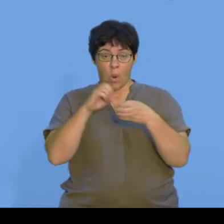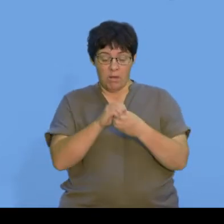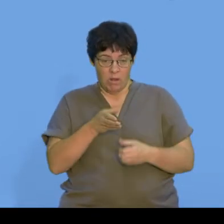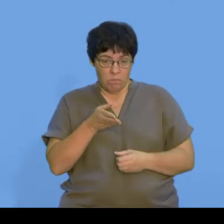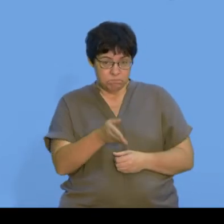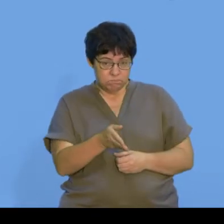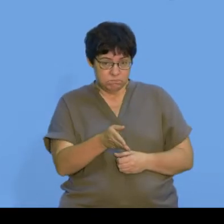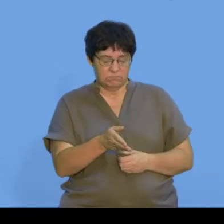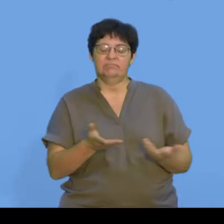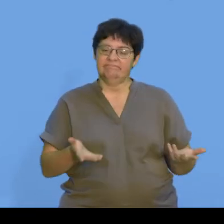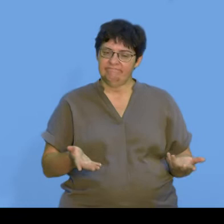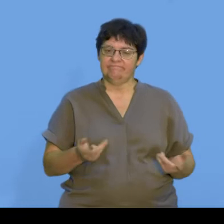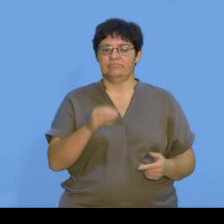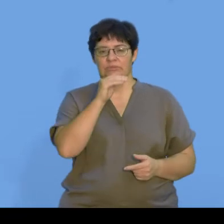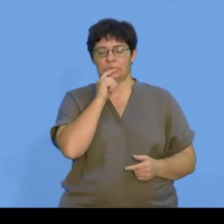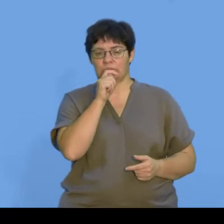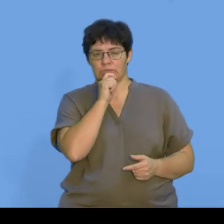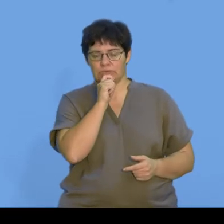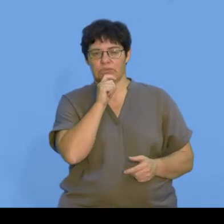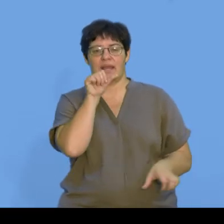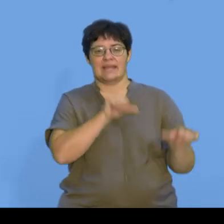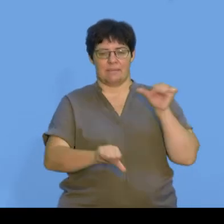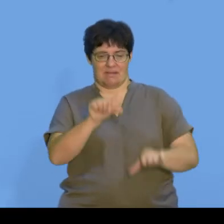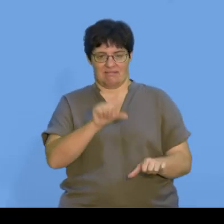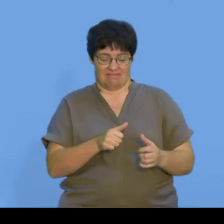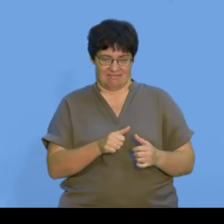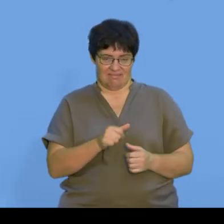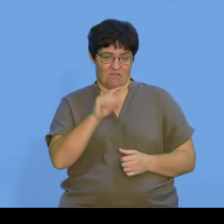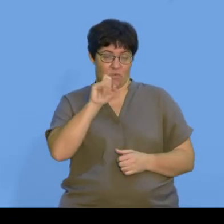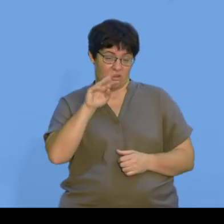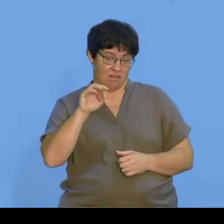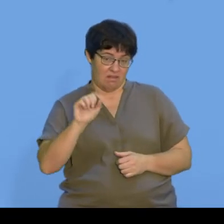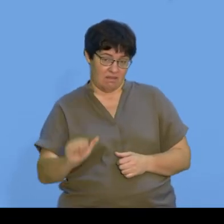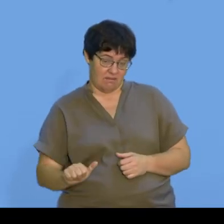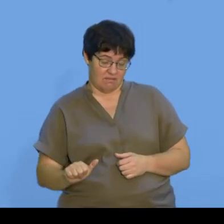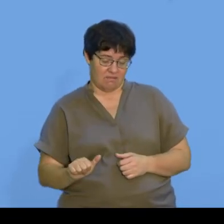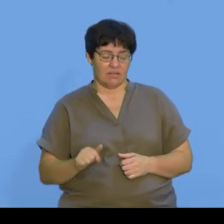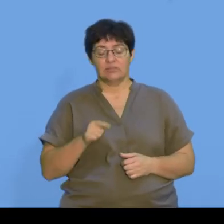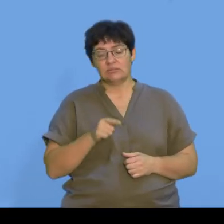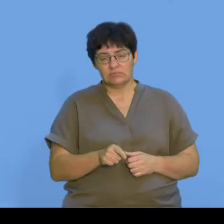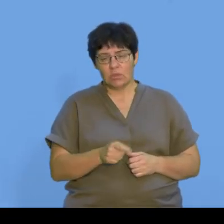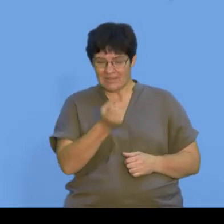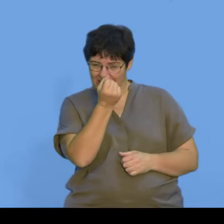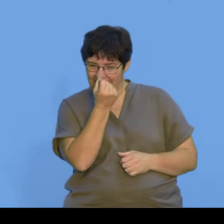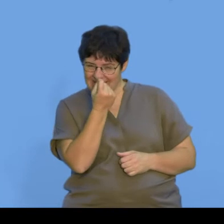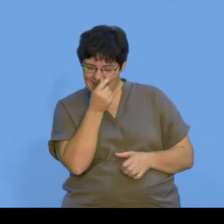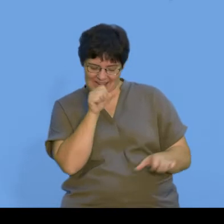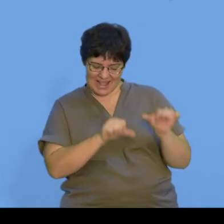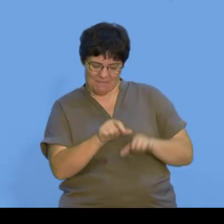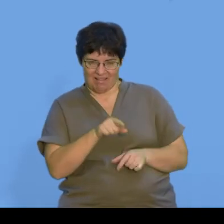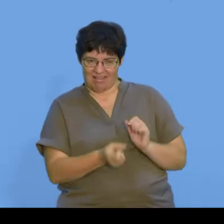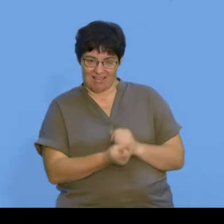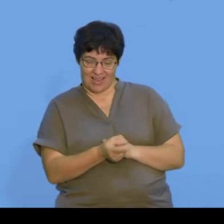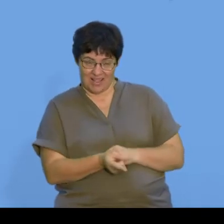be determined by making use of a chemical formula. So we need to understand the chemical formula, or we need